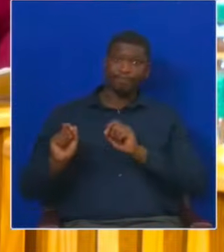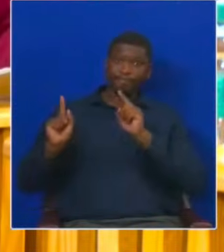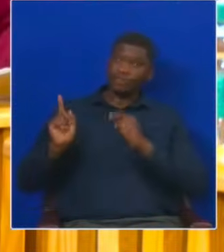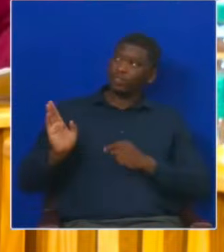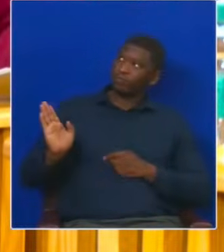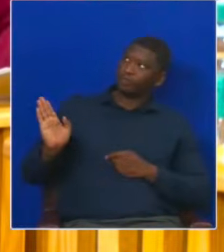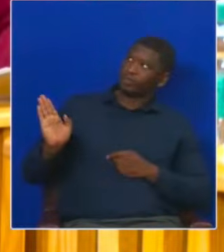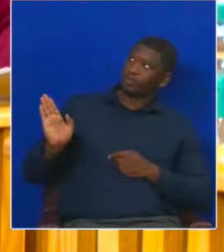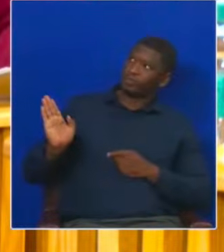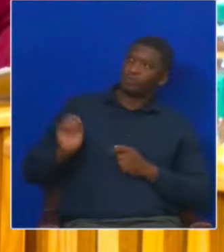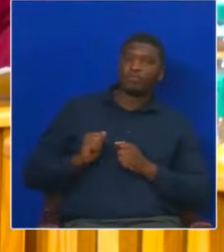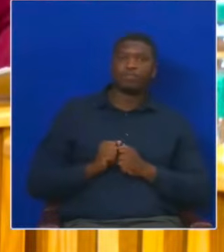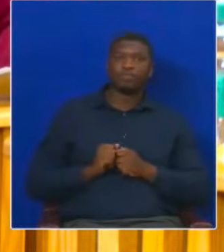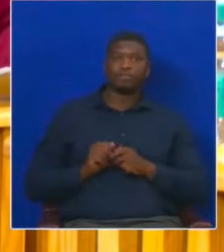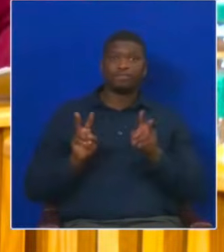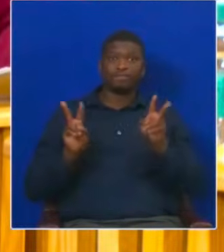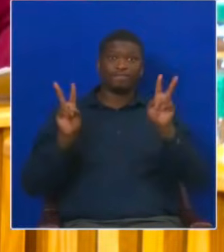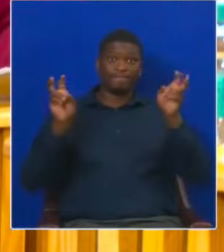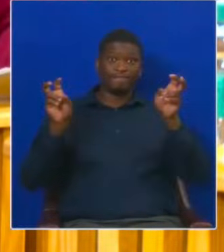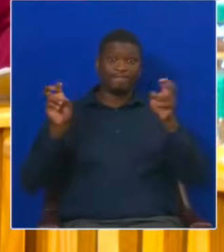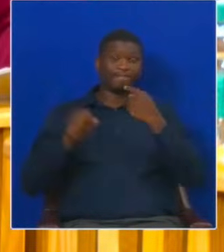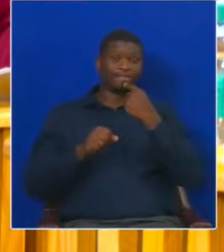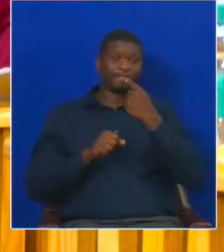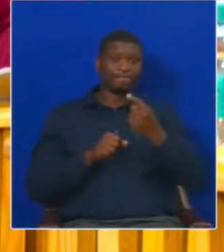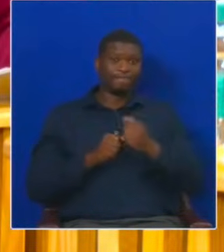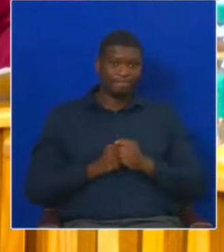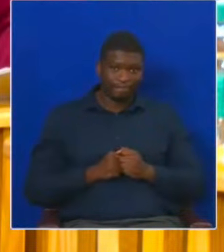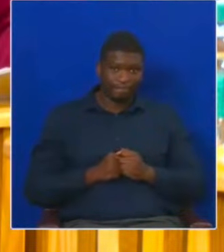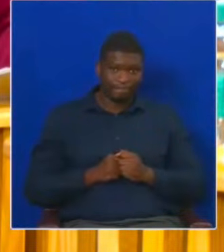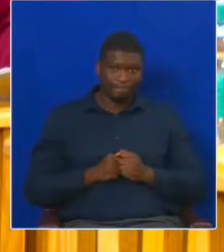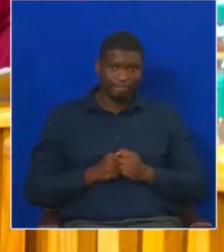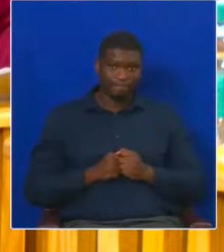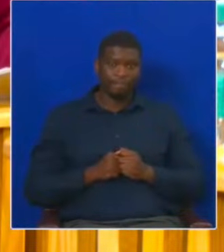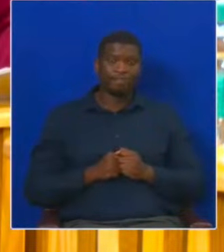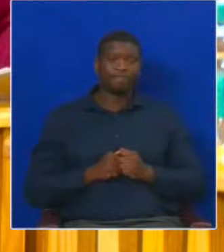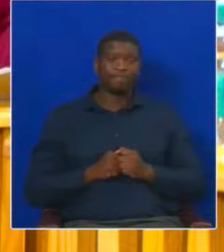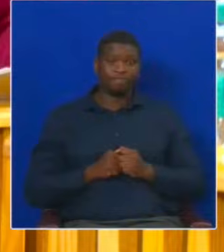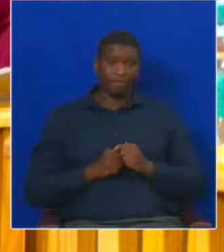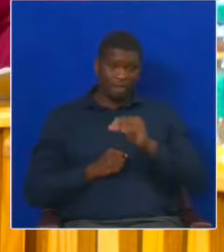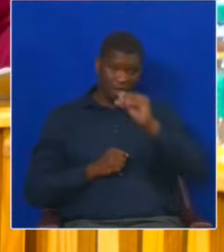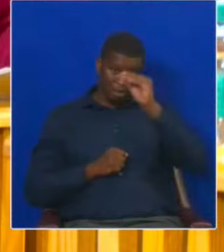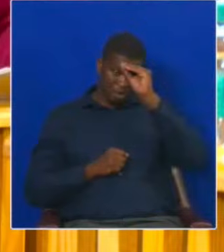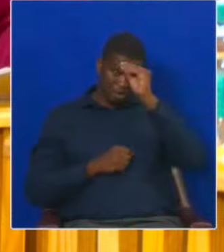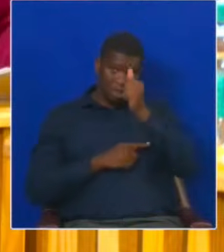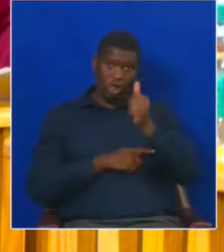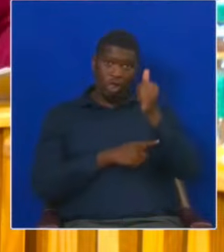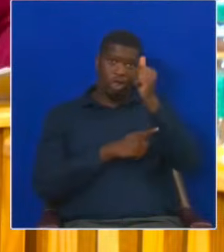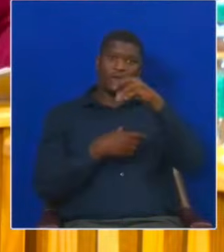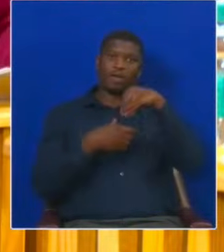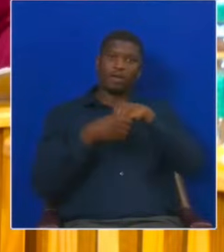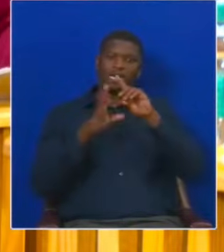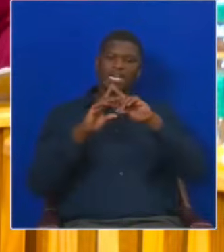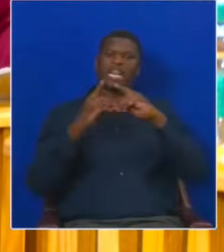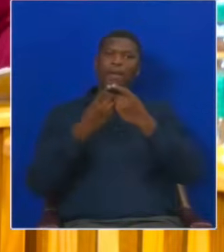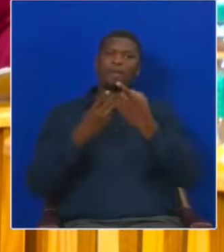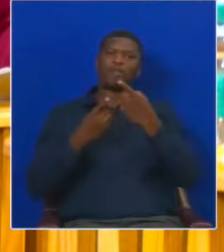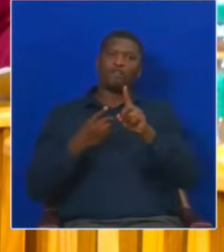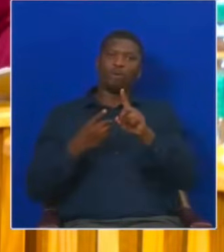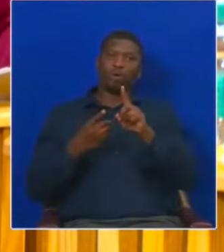here says, a warrant officer in the Department of Correctional Services